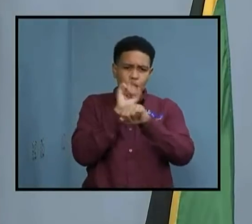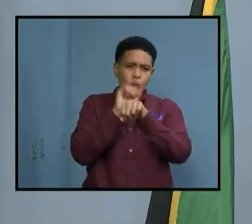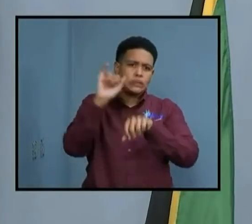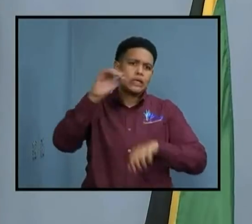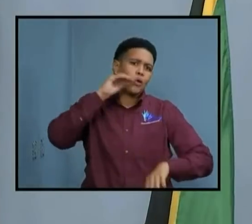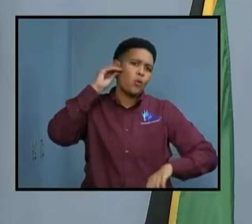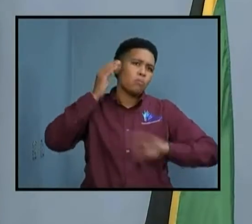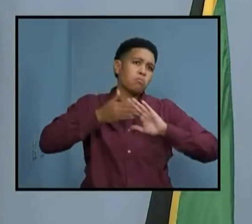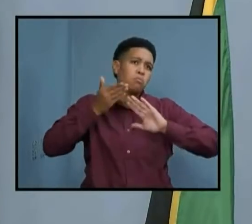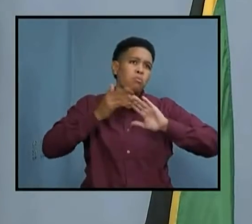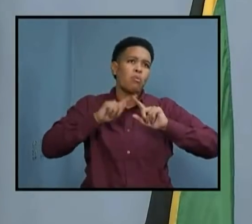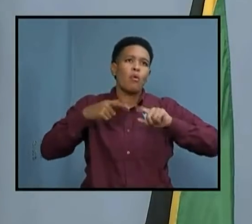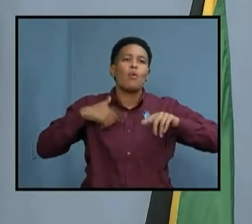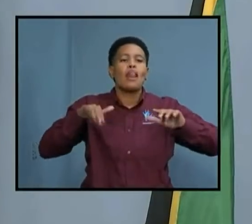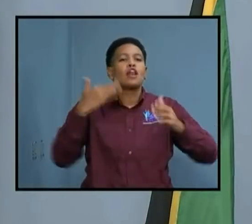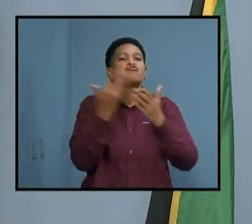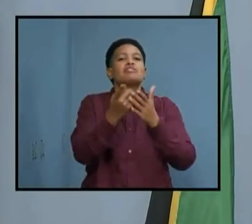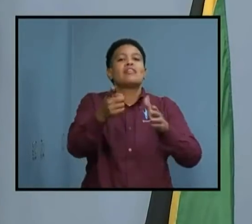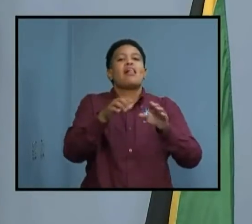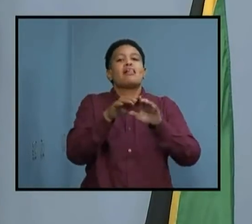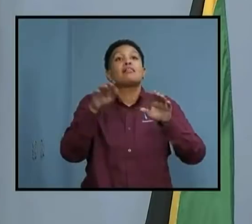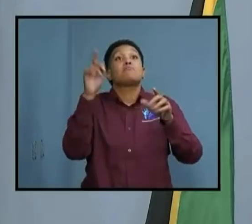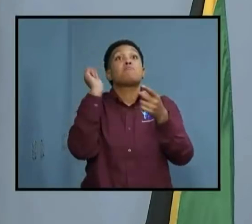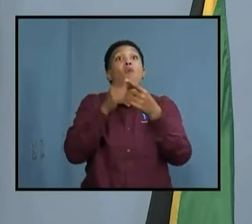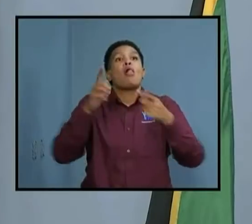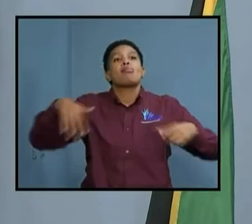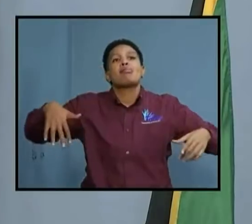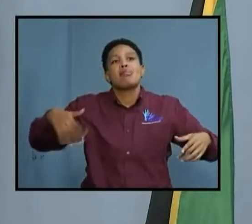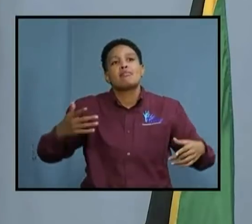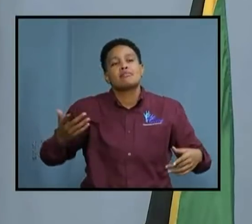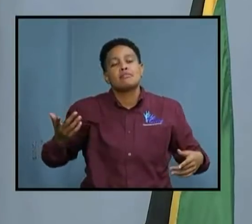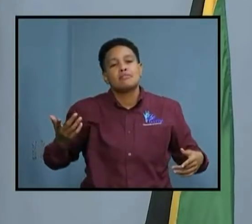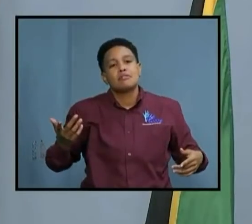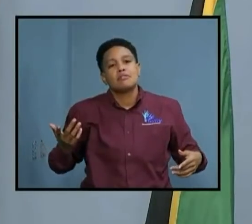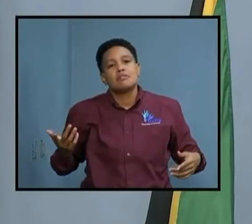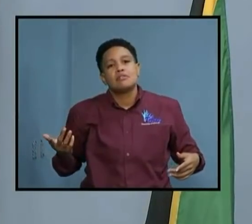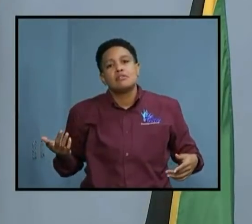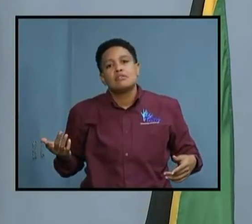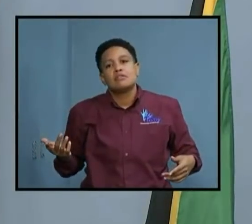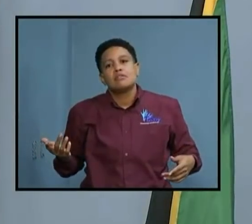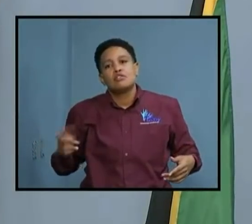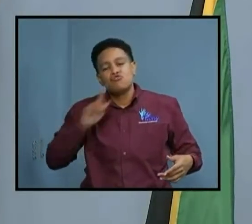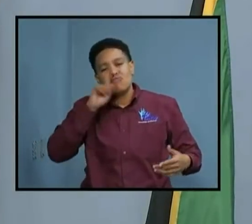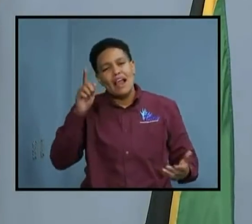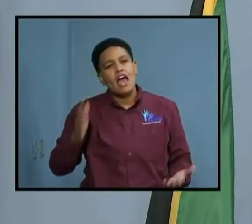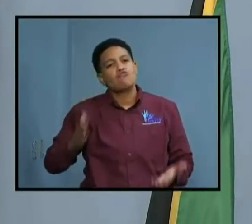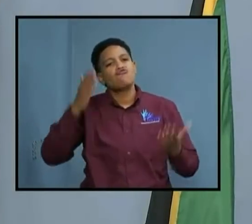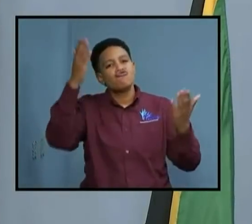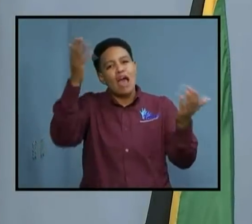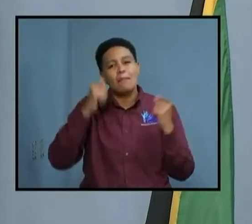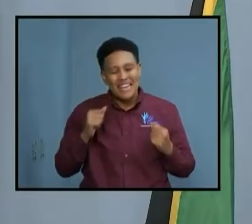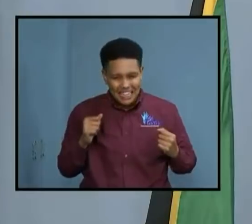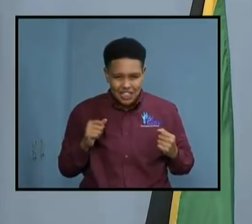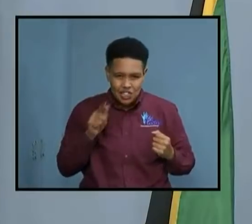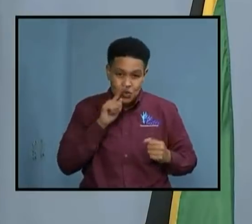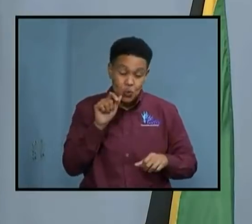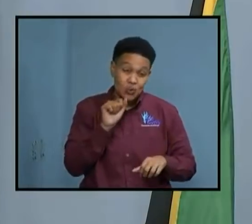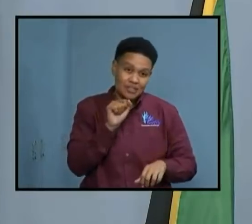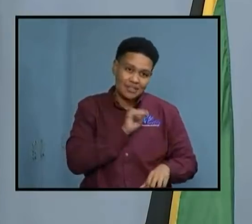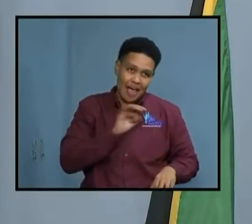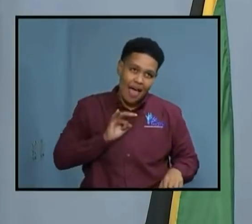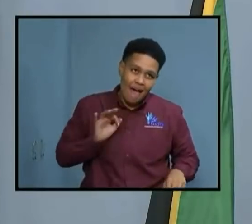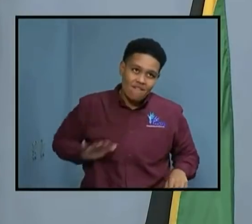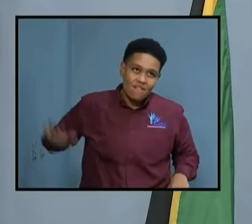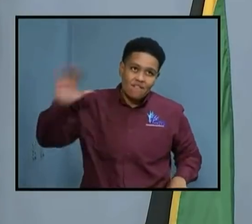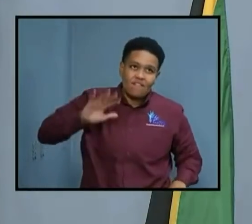but we're not at that point as yet. So it is a recommendation to employers.